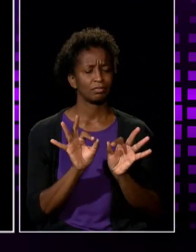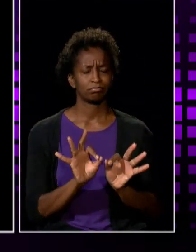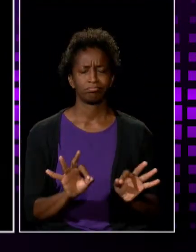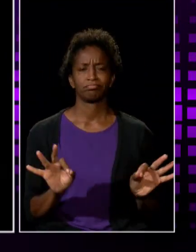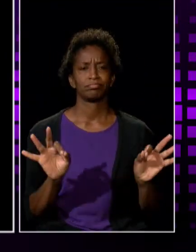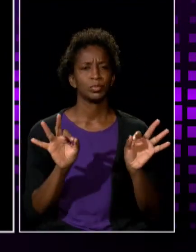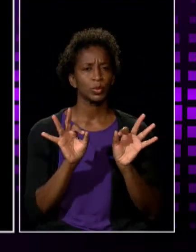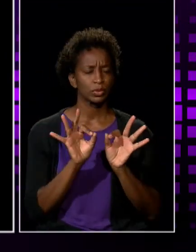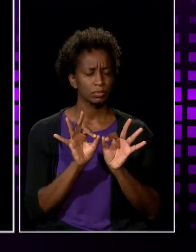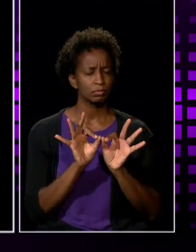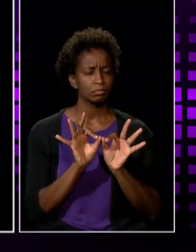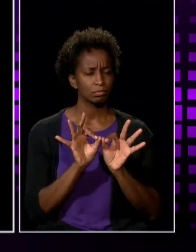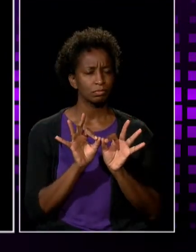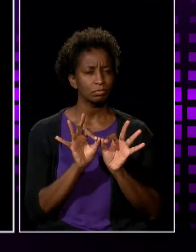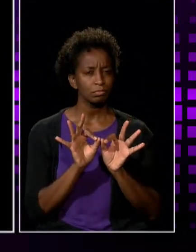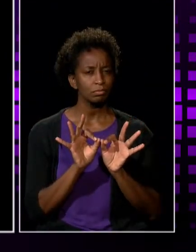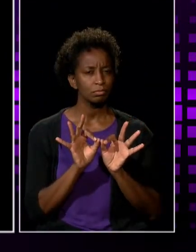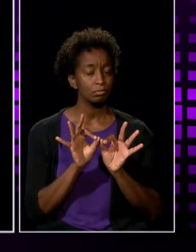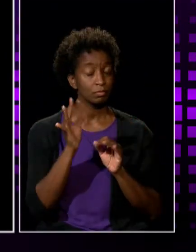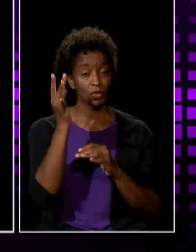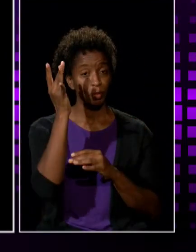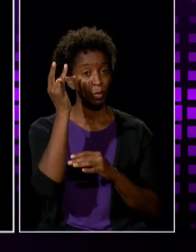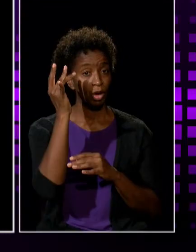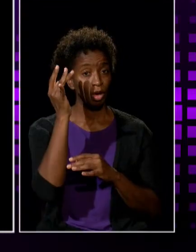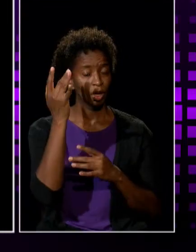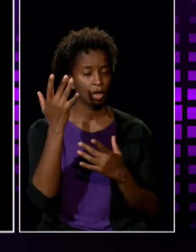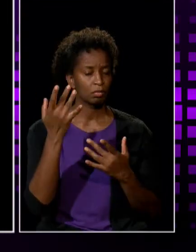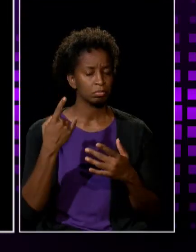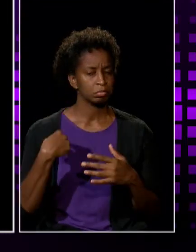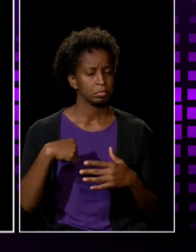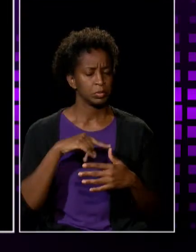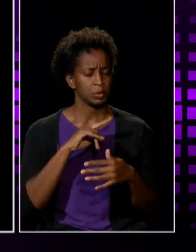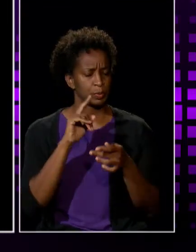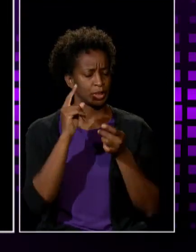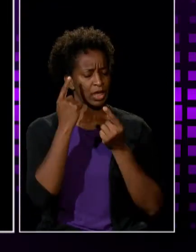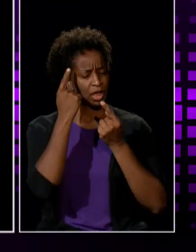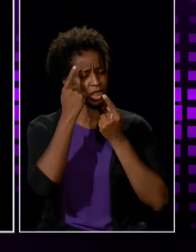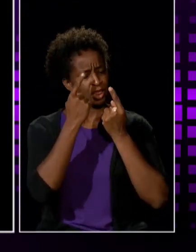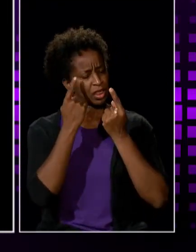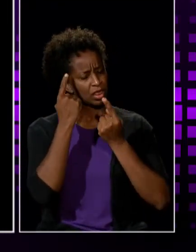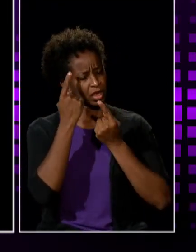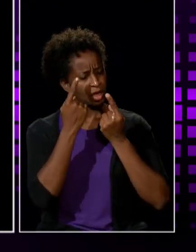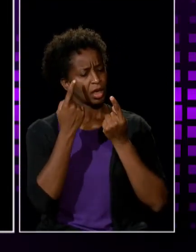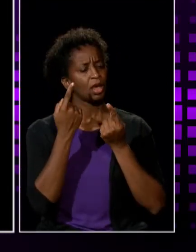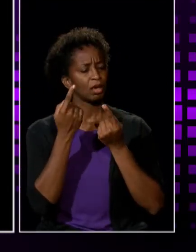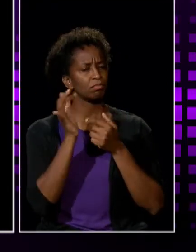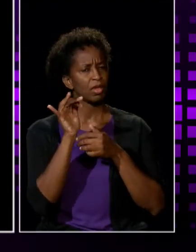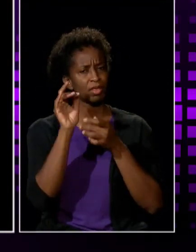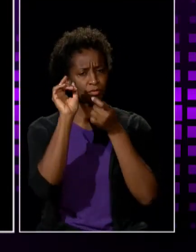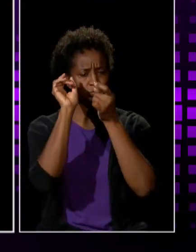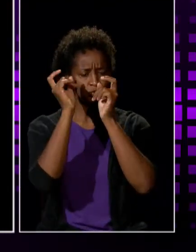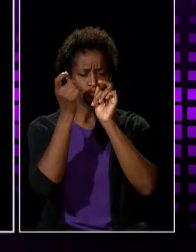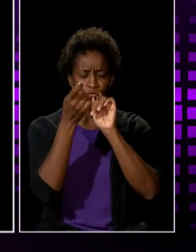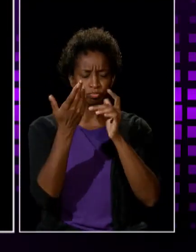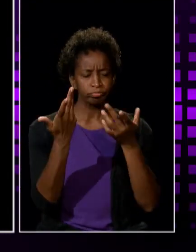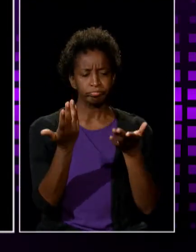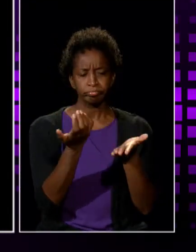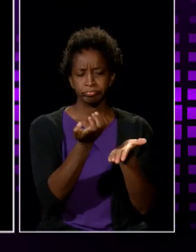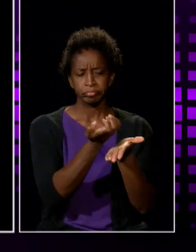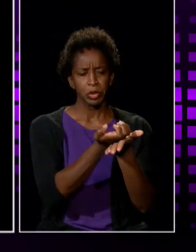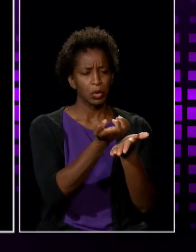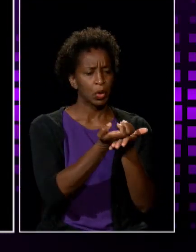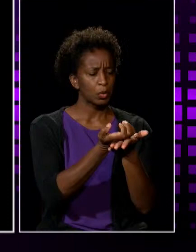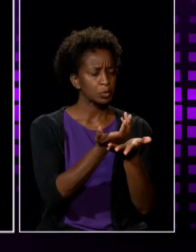mind, because it changes how you think and how you see how you can impact the economy, what it means to be